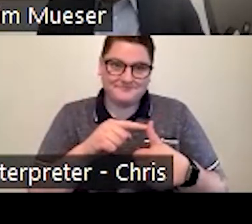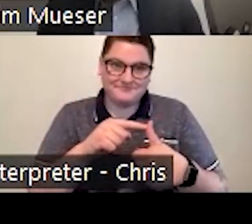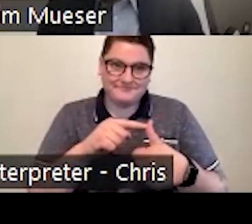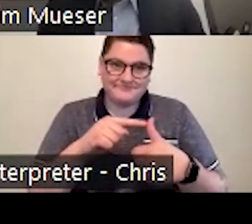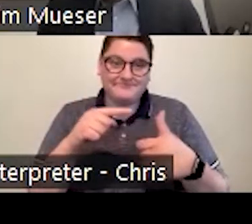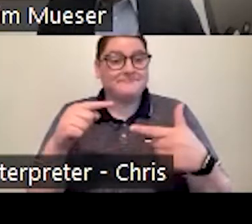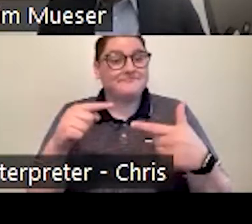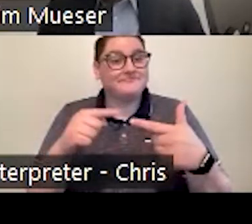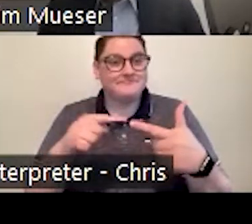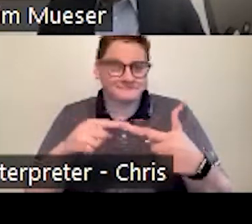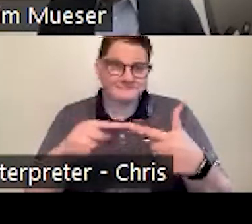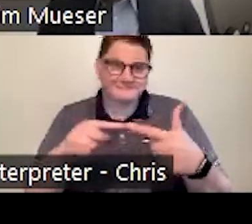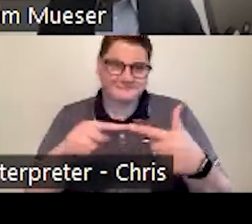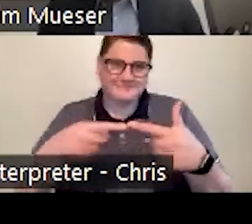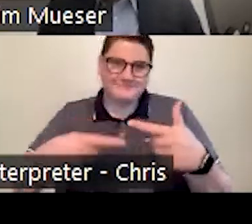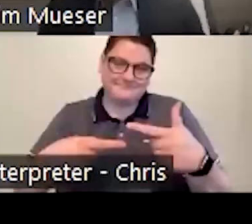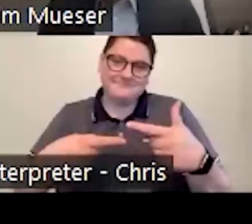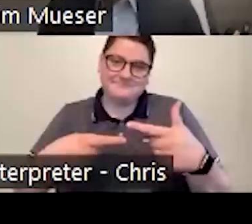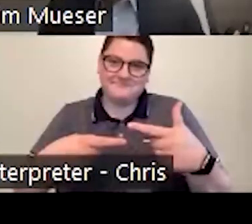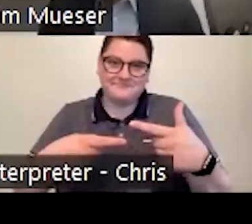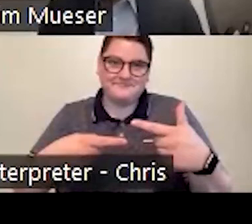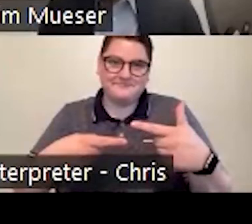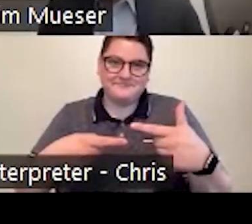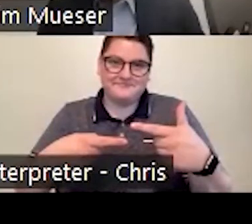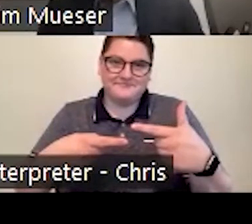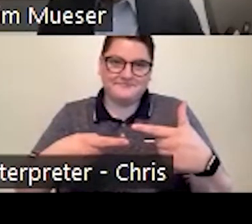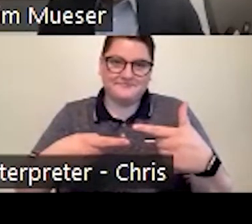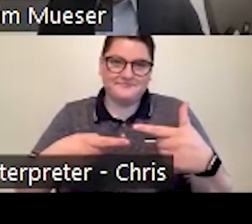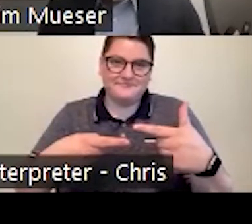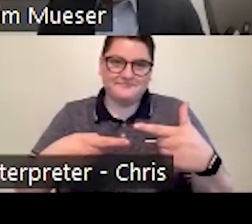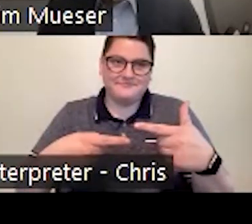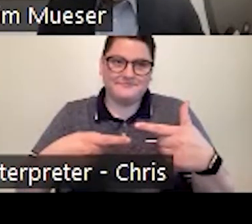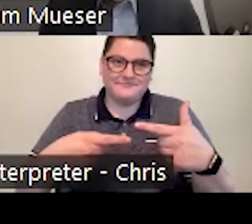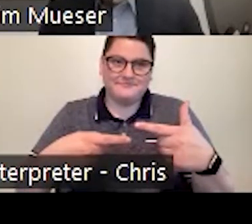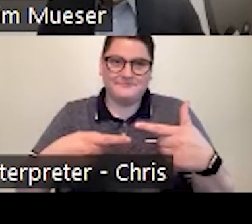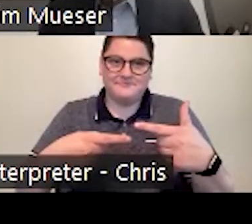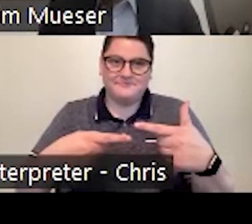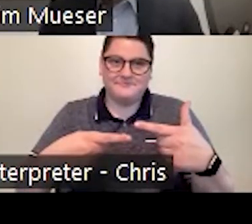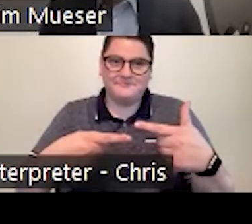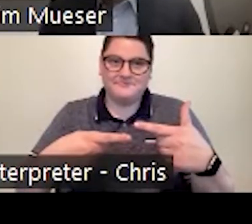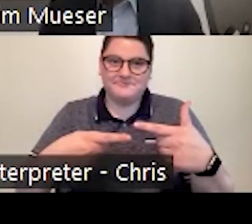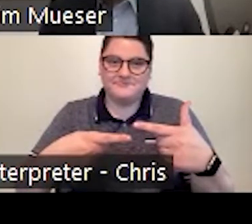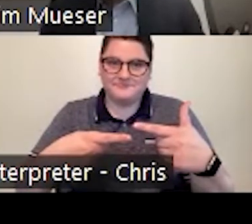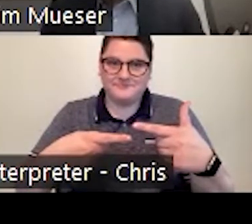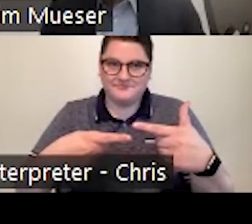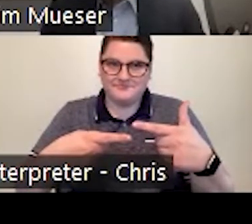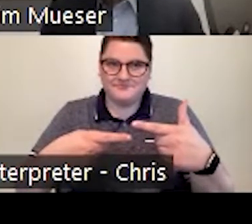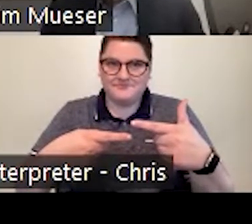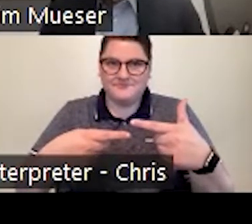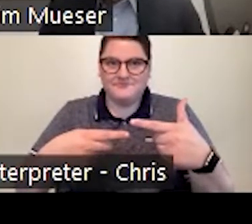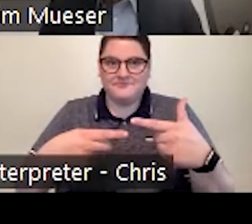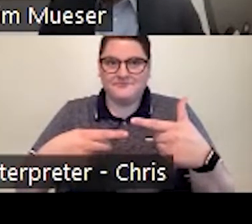The New Jersey study showed that predominantly minority clients living in poor urban areas could benefit from the CBT